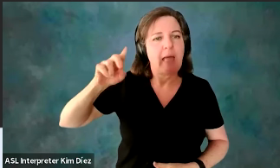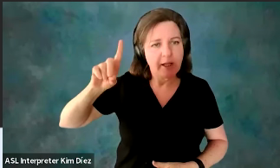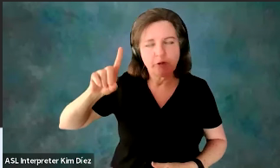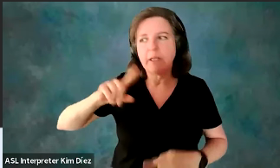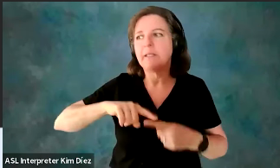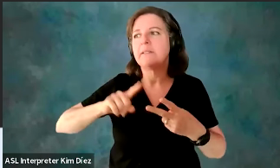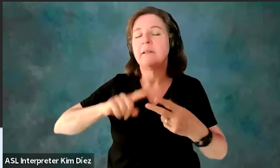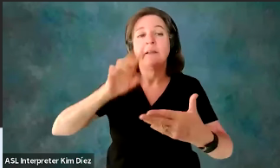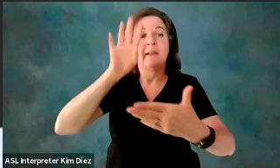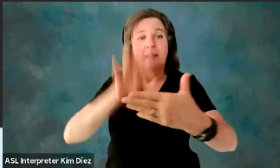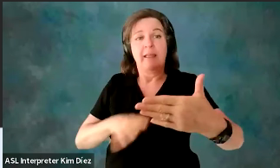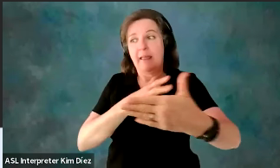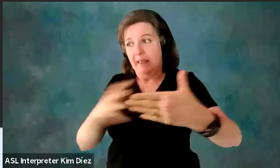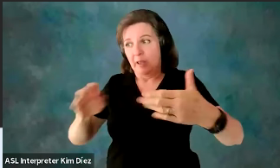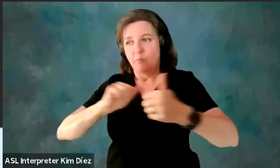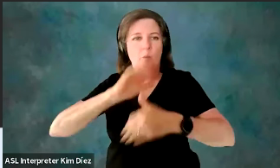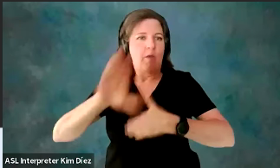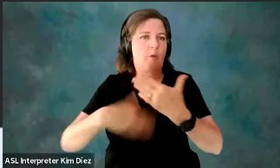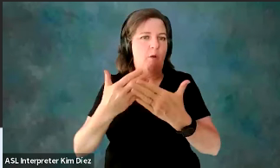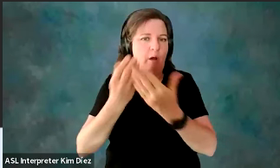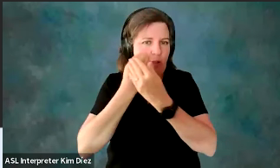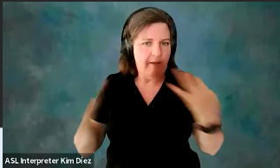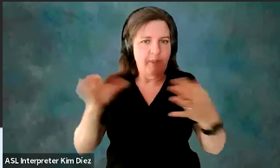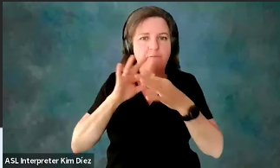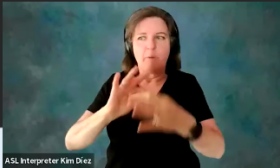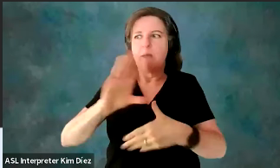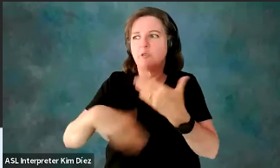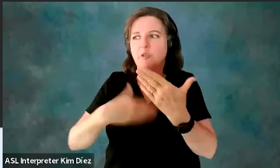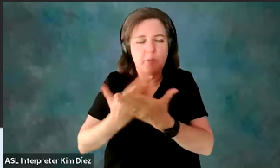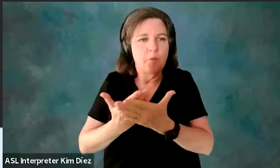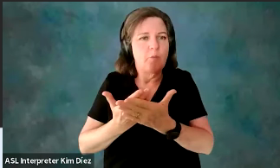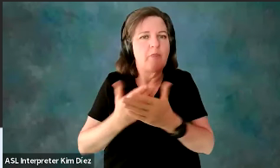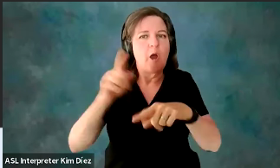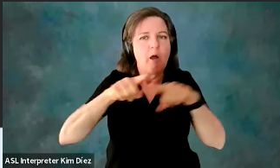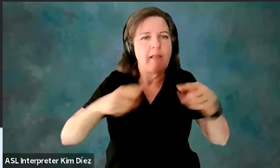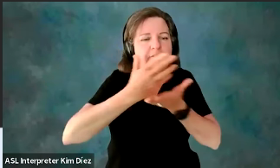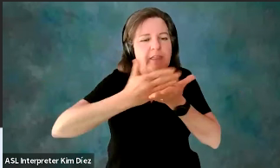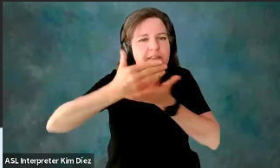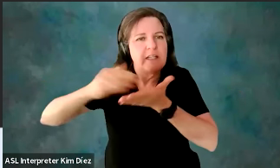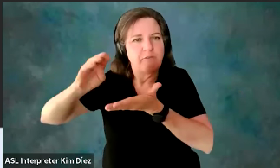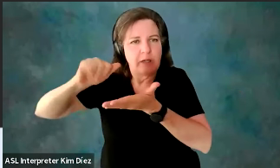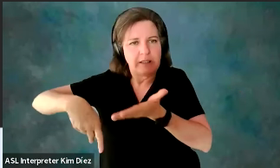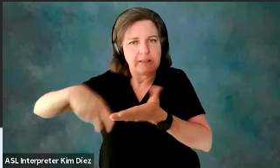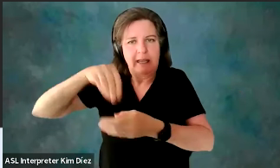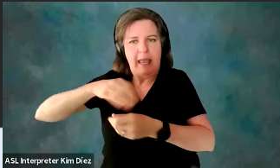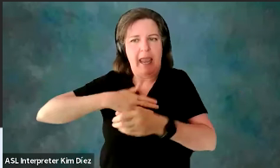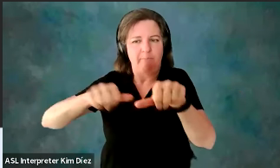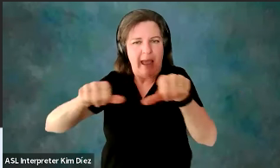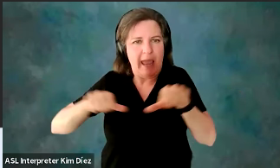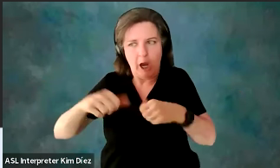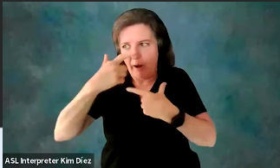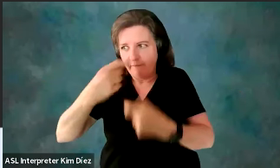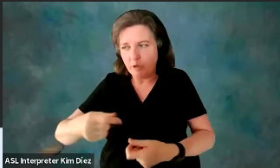legend, as well as the map unit descriptions in the area of interest with the